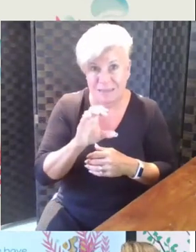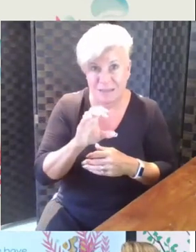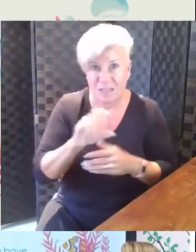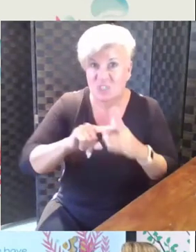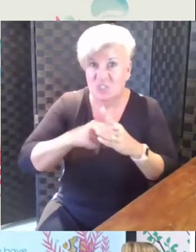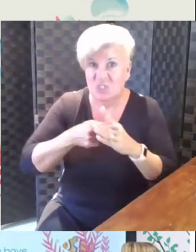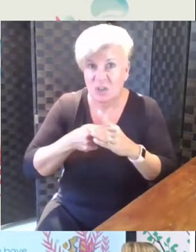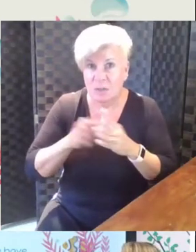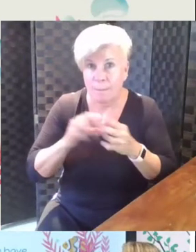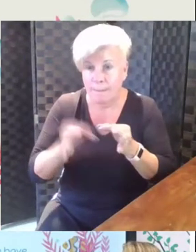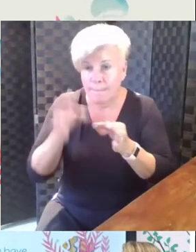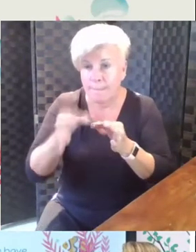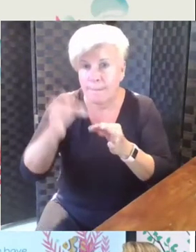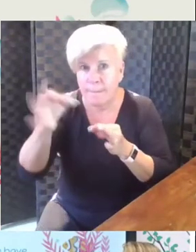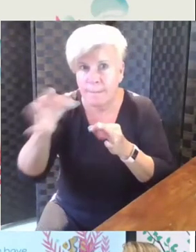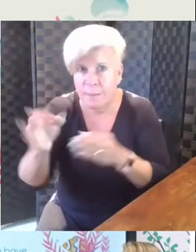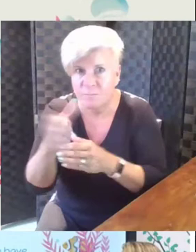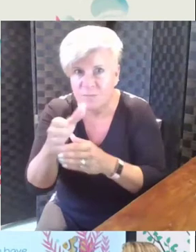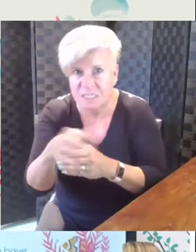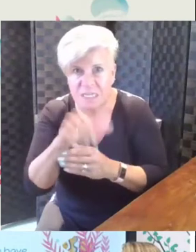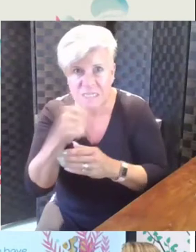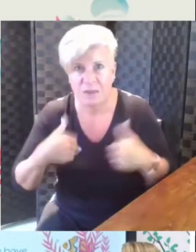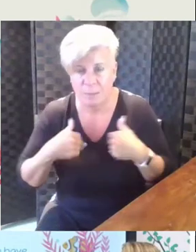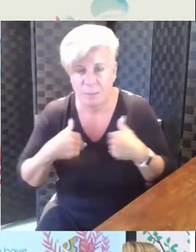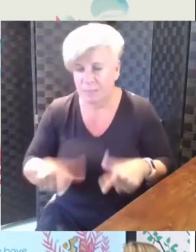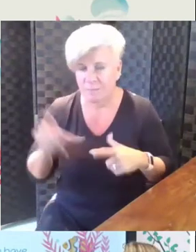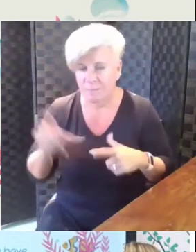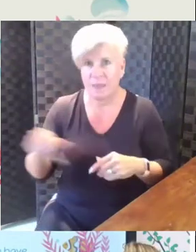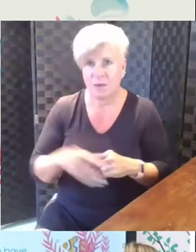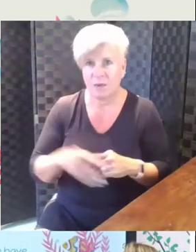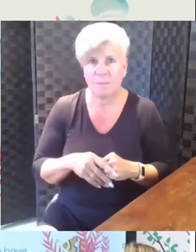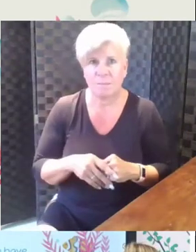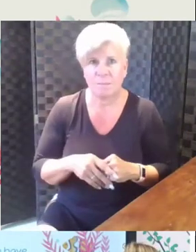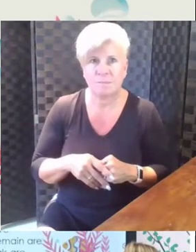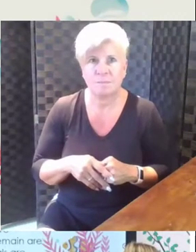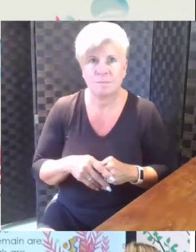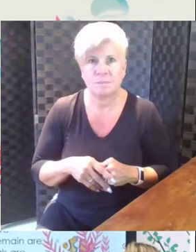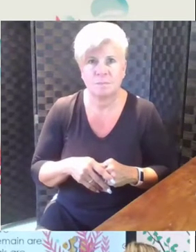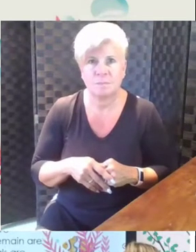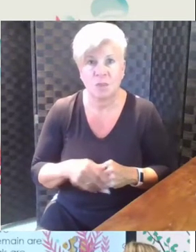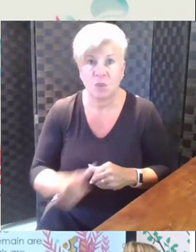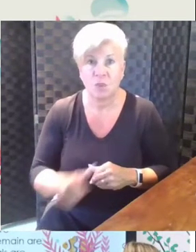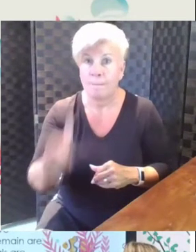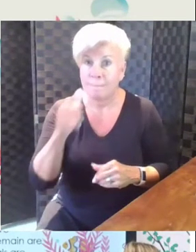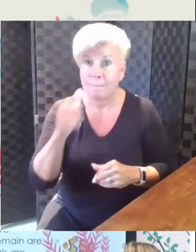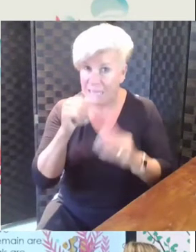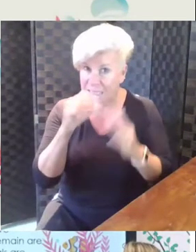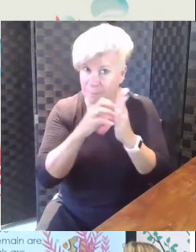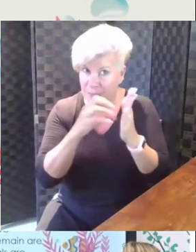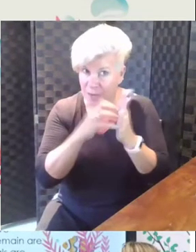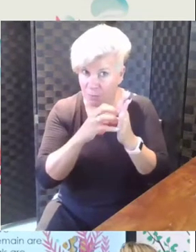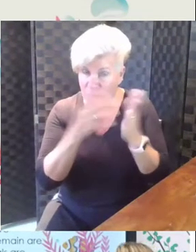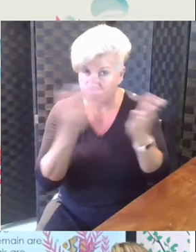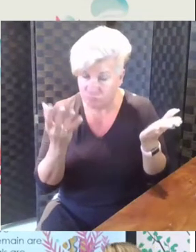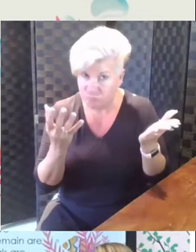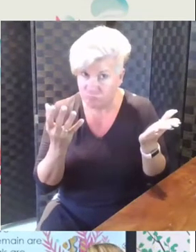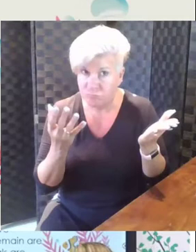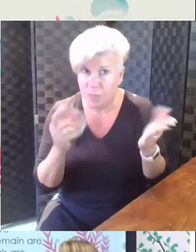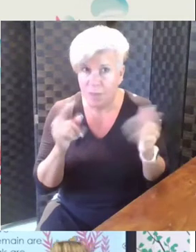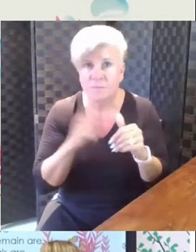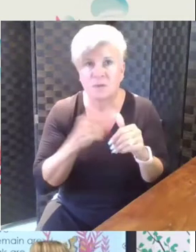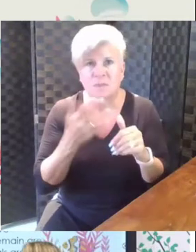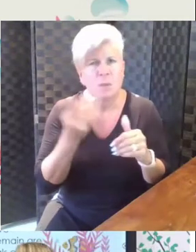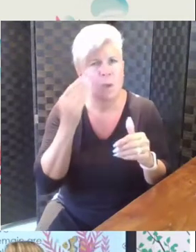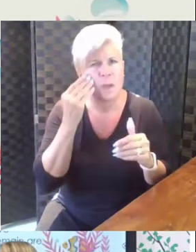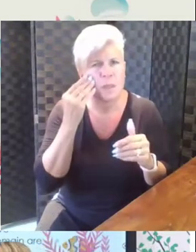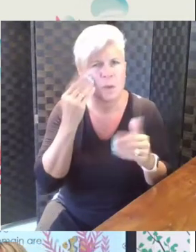this causes a chain reaction to the fish and other animals that live there. Well, let's go back and look in our passage. First thing I